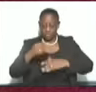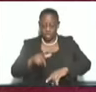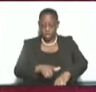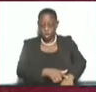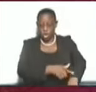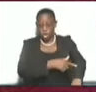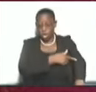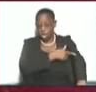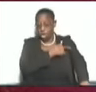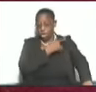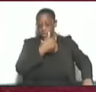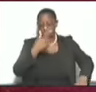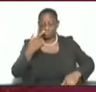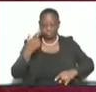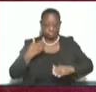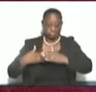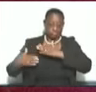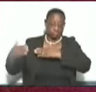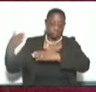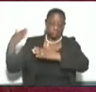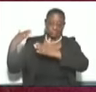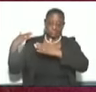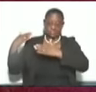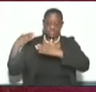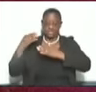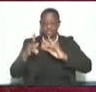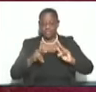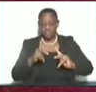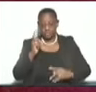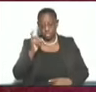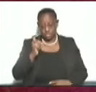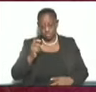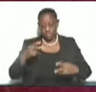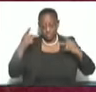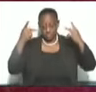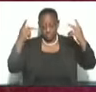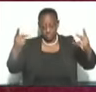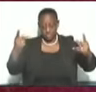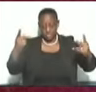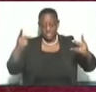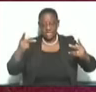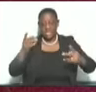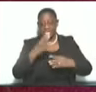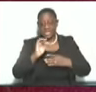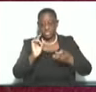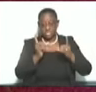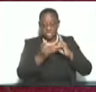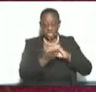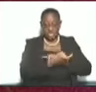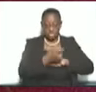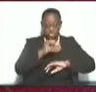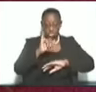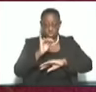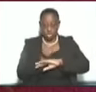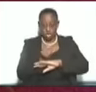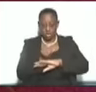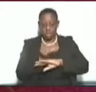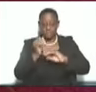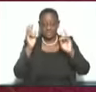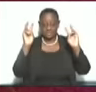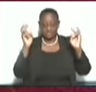long-standing backlog of overdue promotions and reclassifications